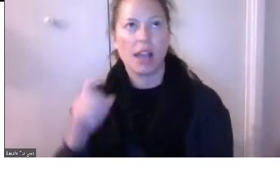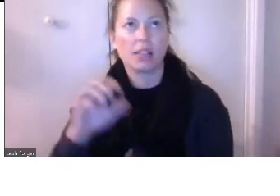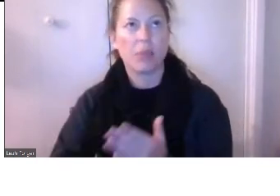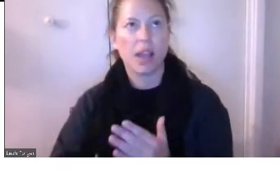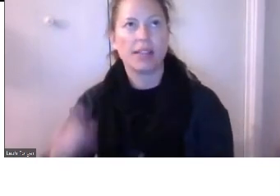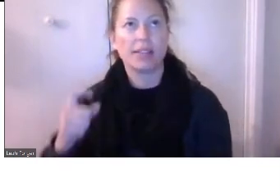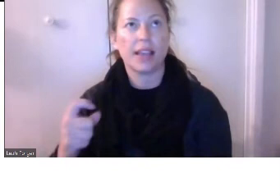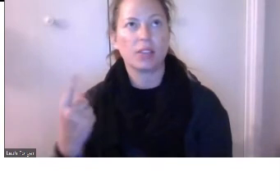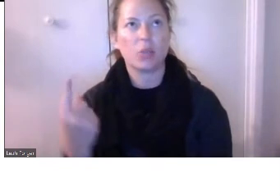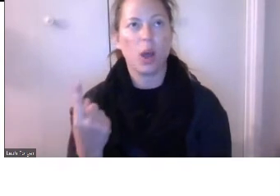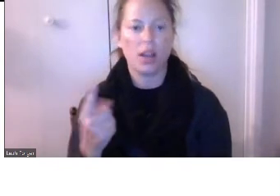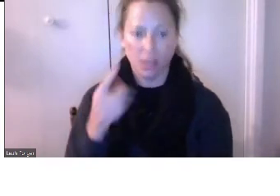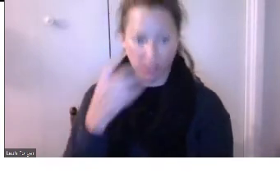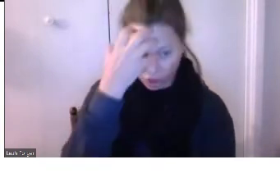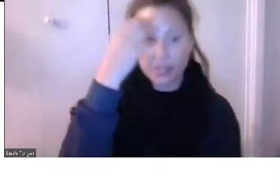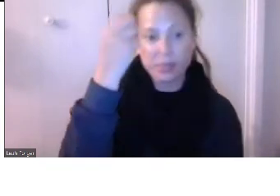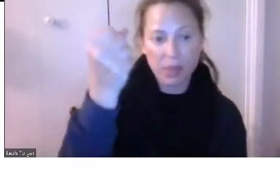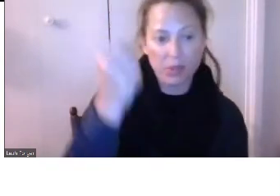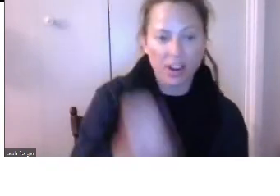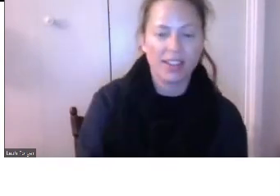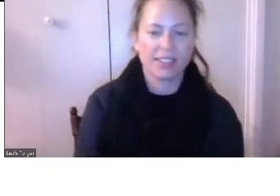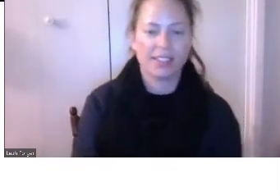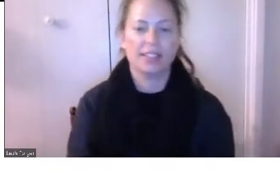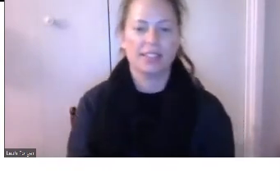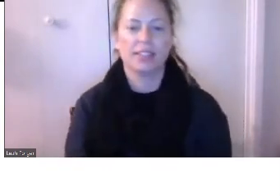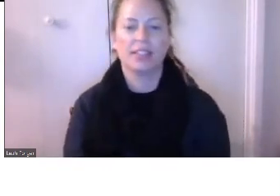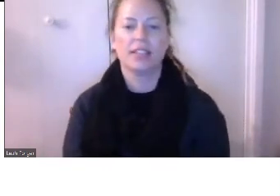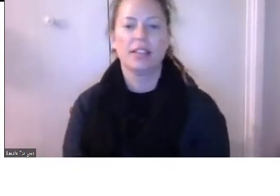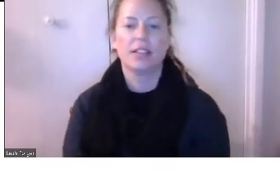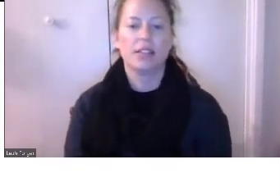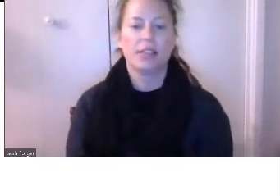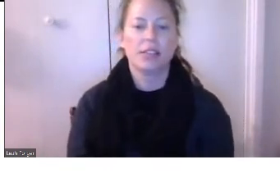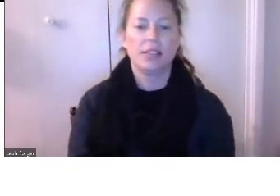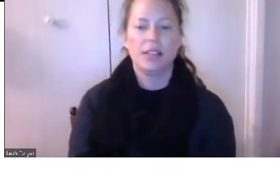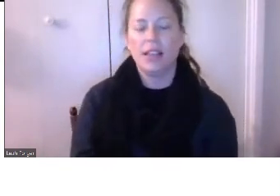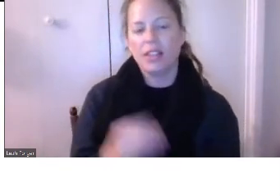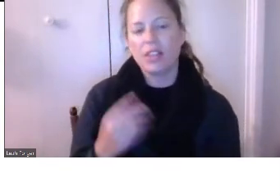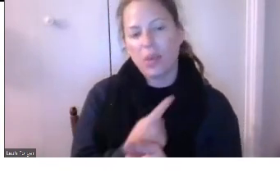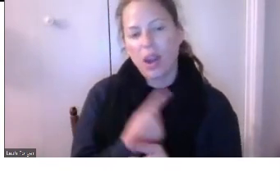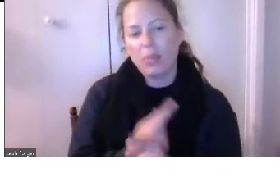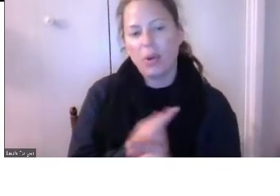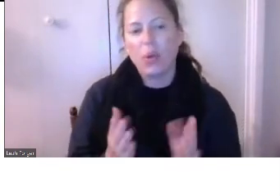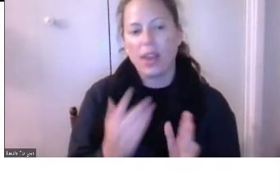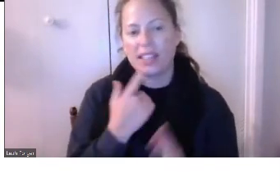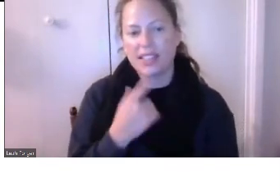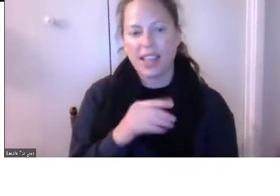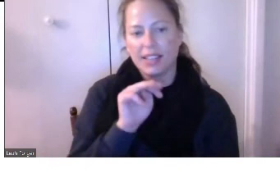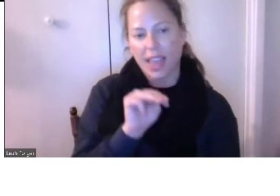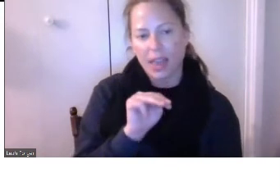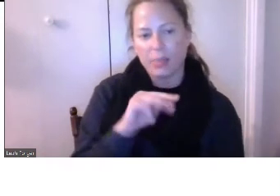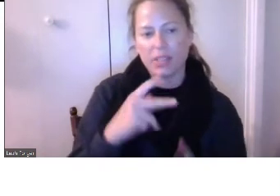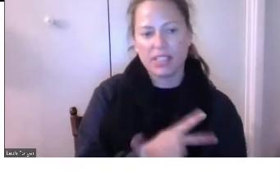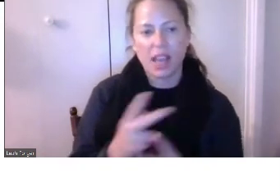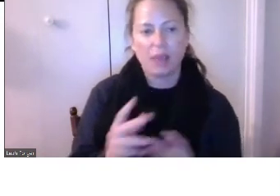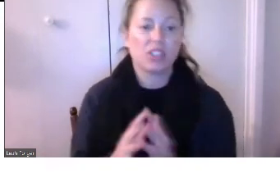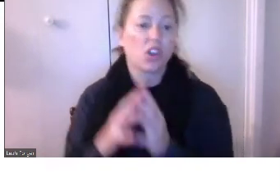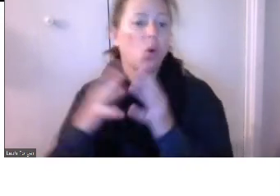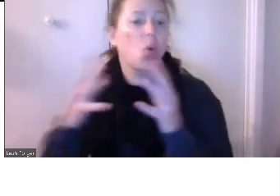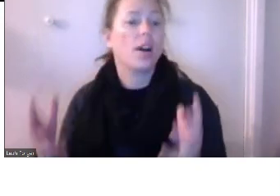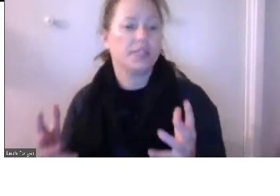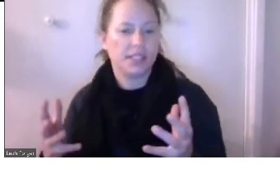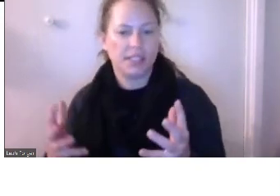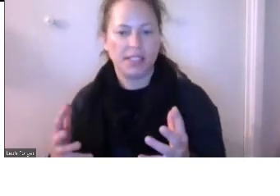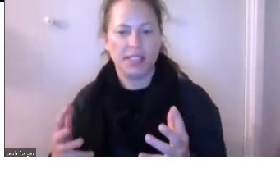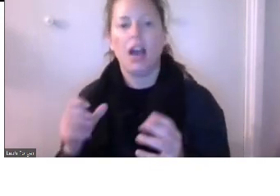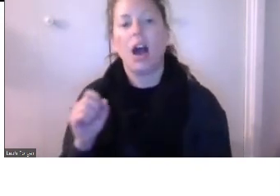minus x1. Okay, the proper way of saying this part is saying m times the quantity of x minus